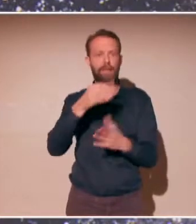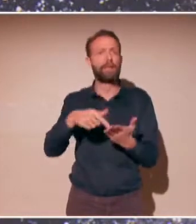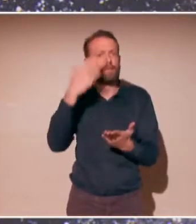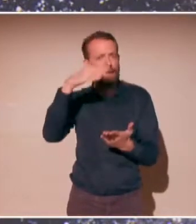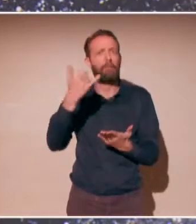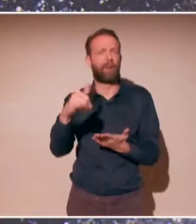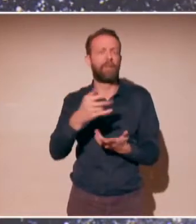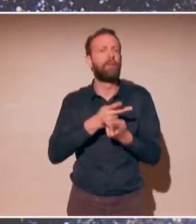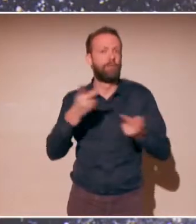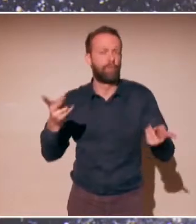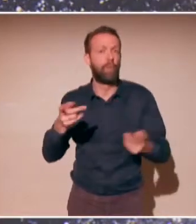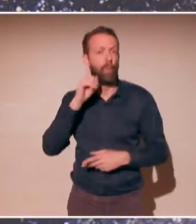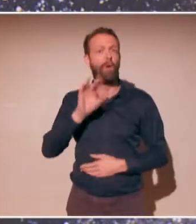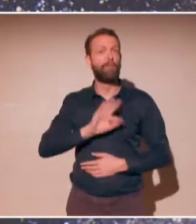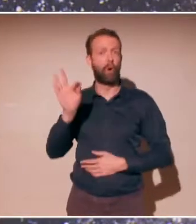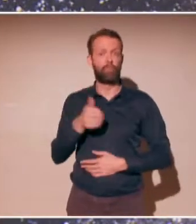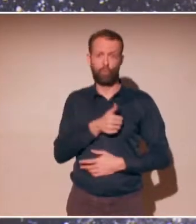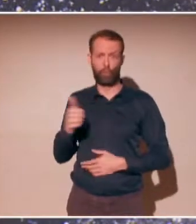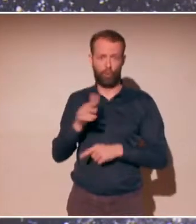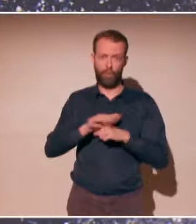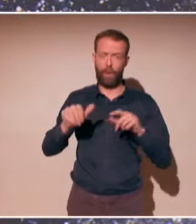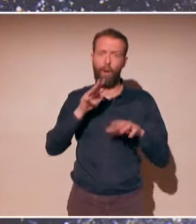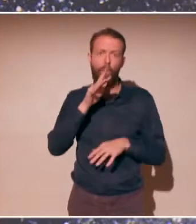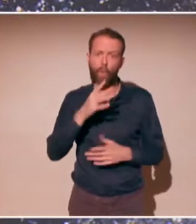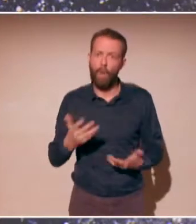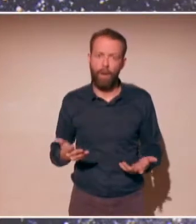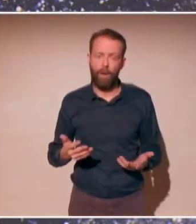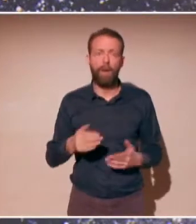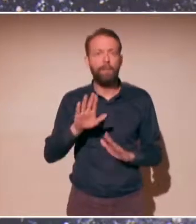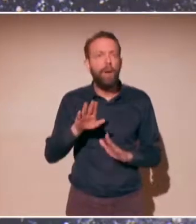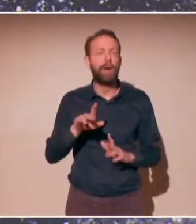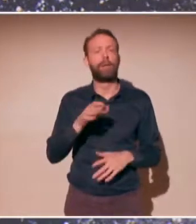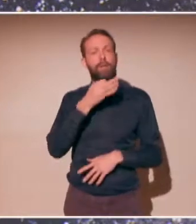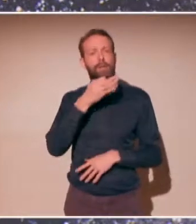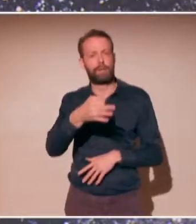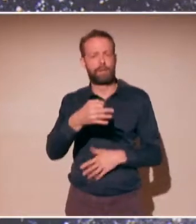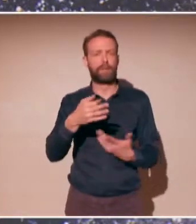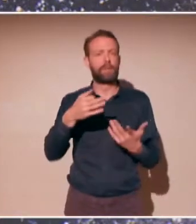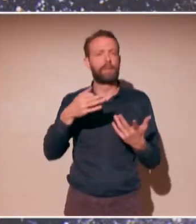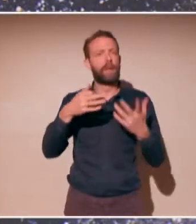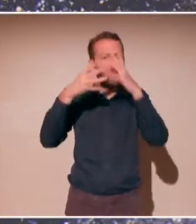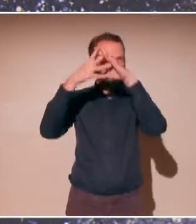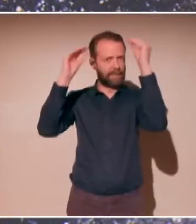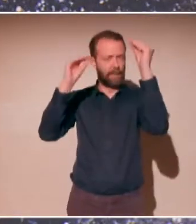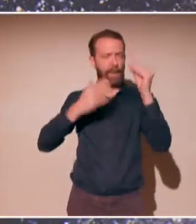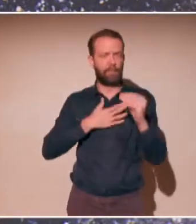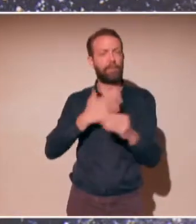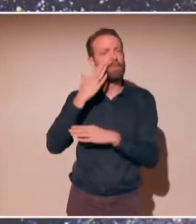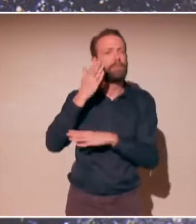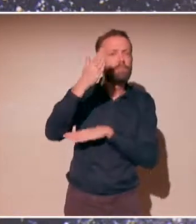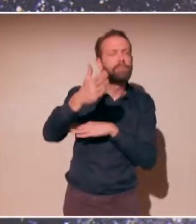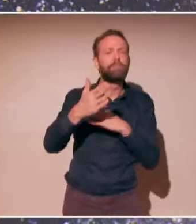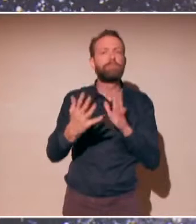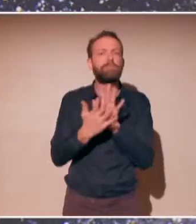shows that part of it is not quite complete. France can't work on this alone. And that is what I